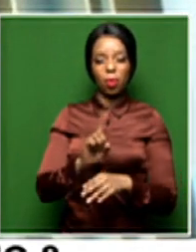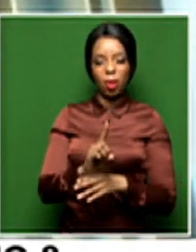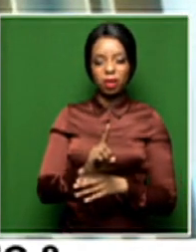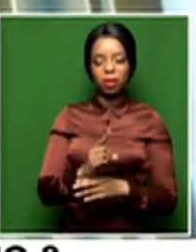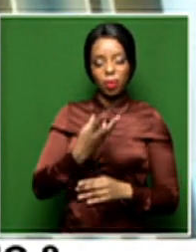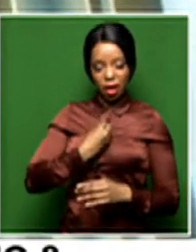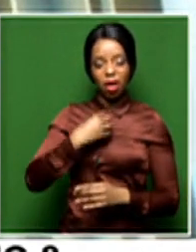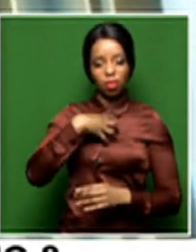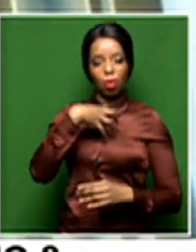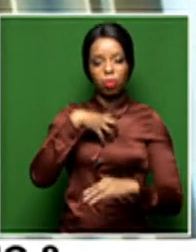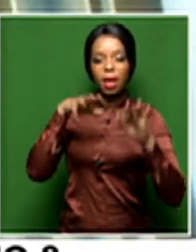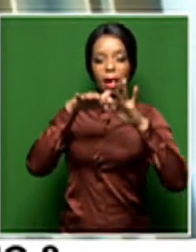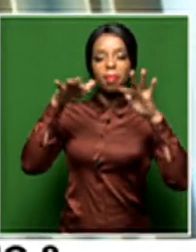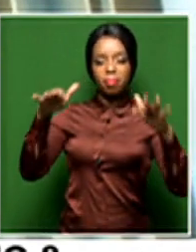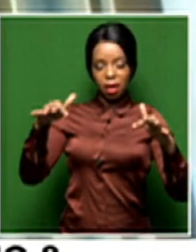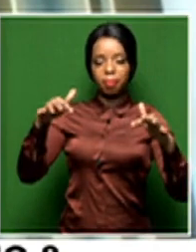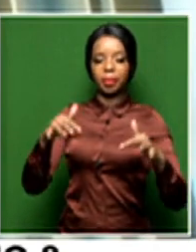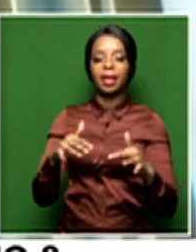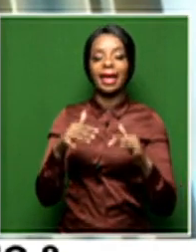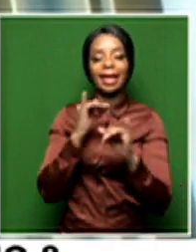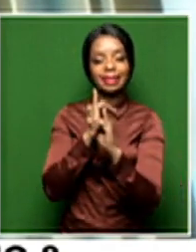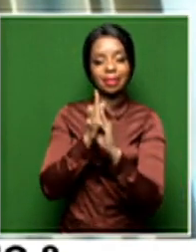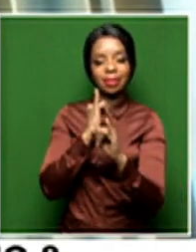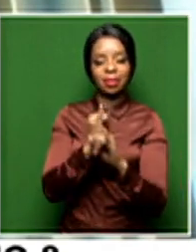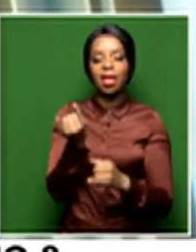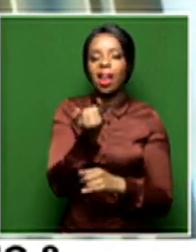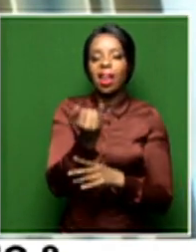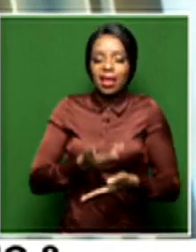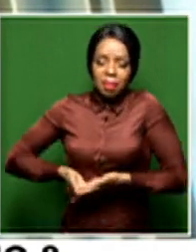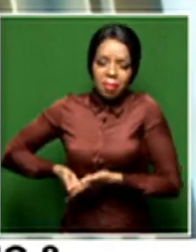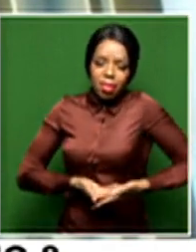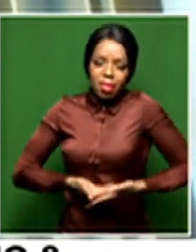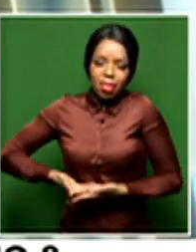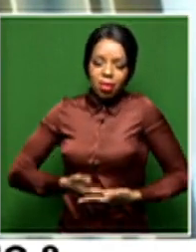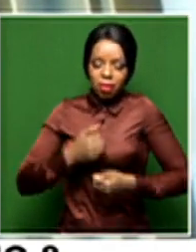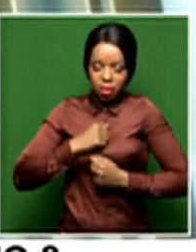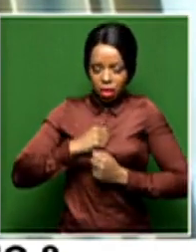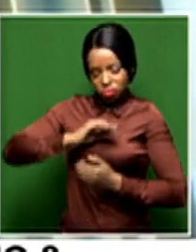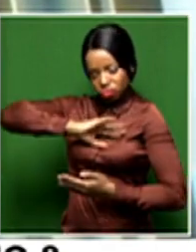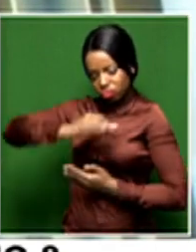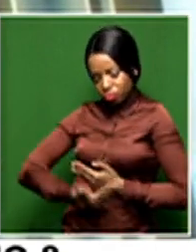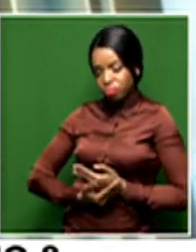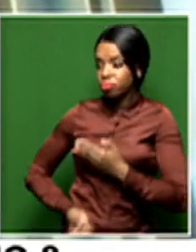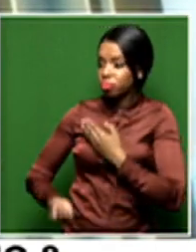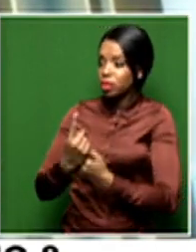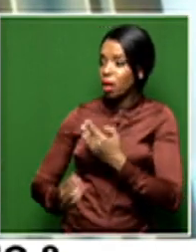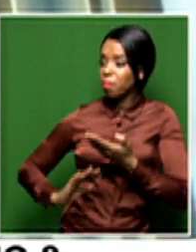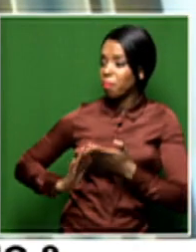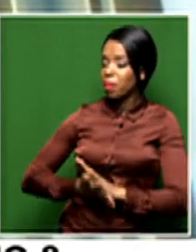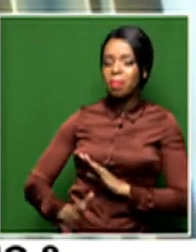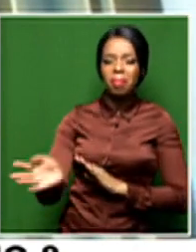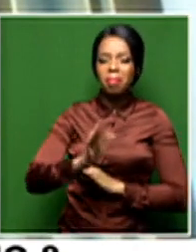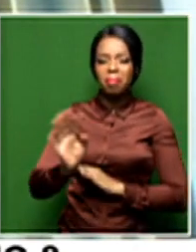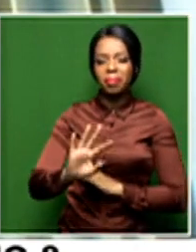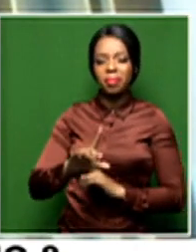institutions like protecting your own baby from harm. That's really what it's all about, so that we can be guaranteed